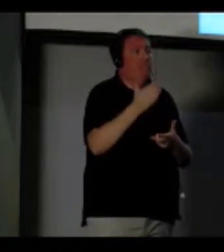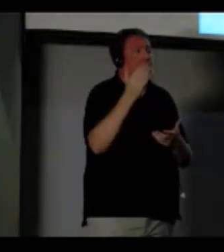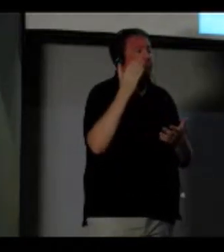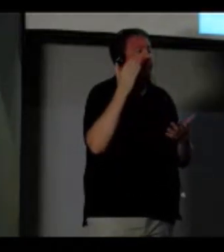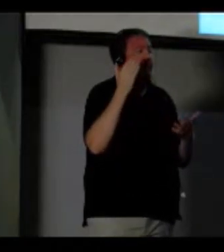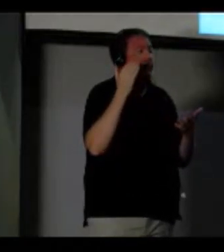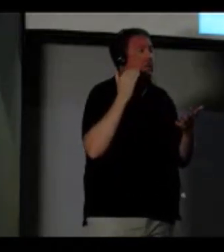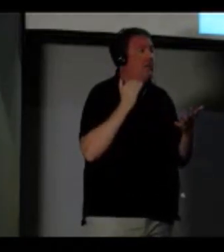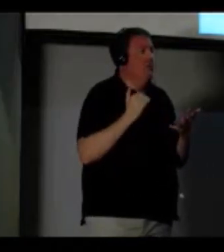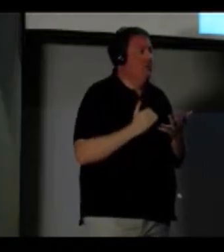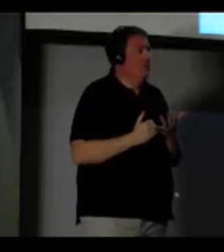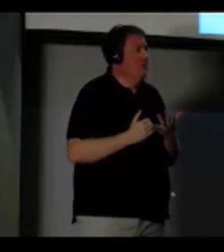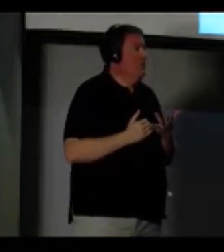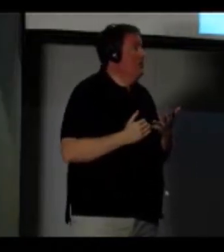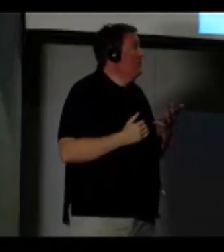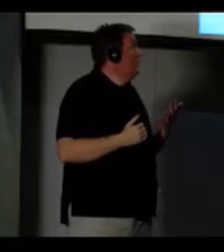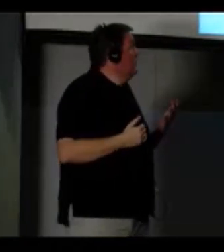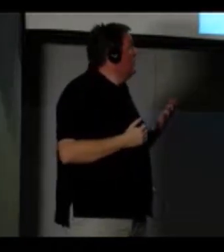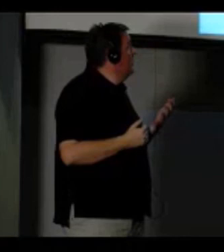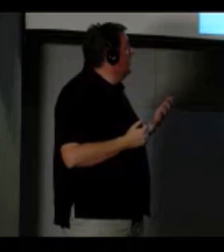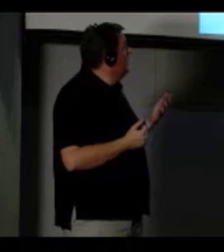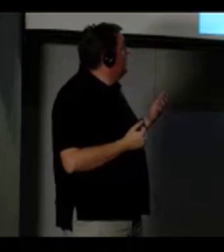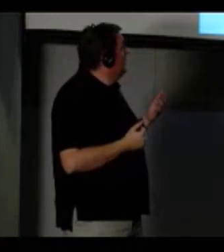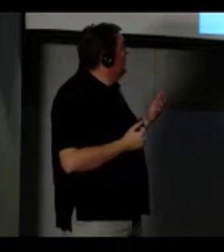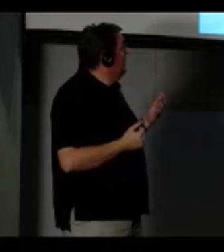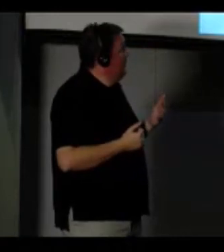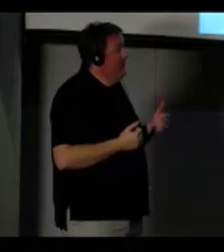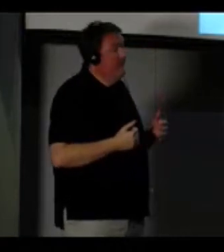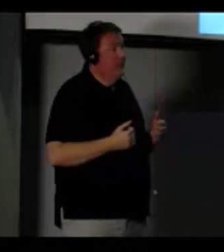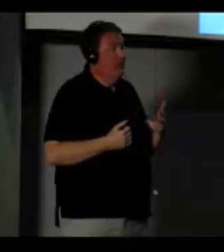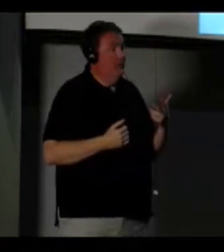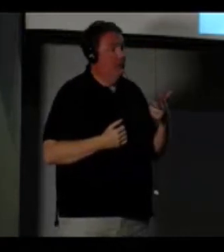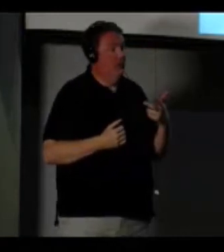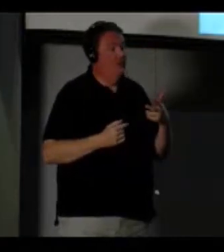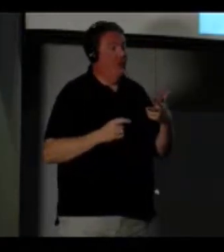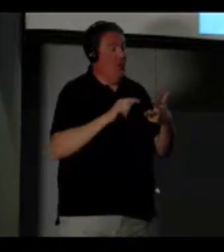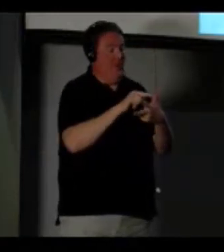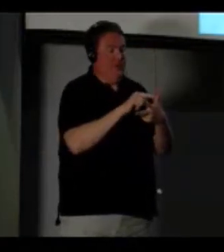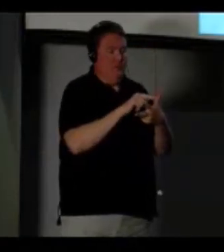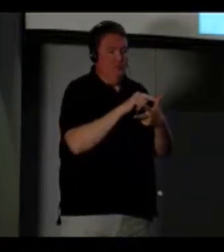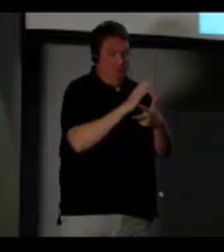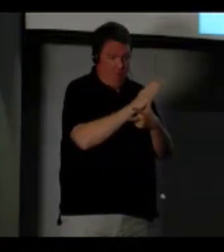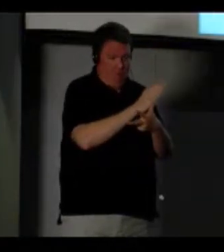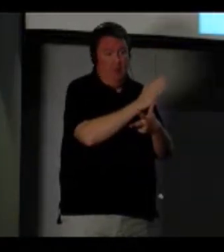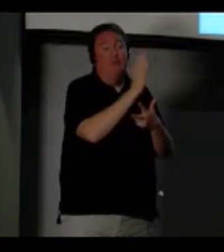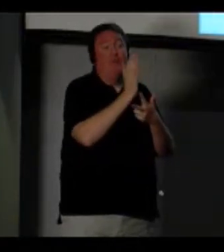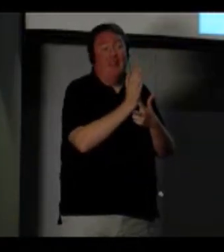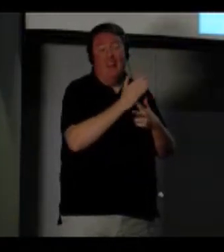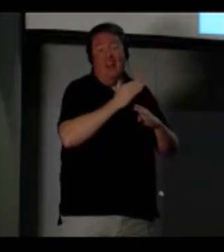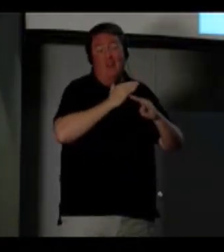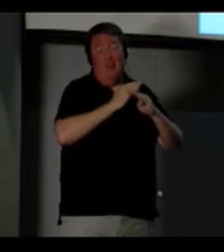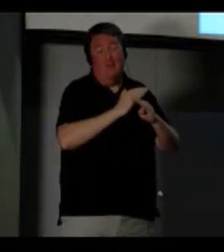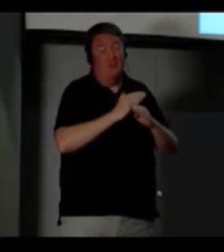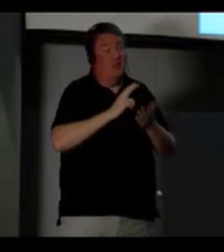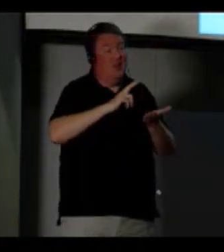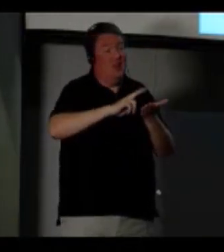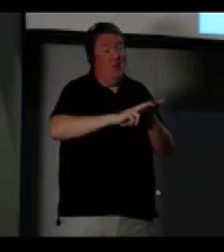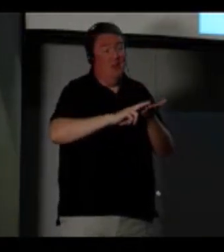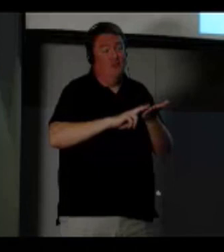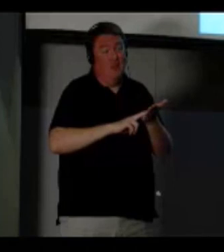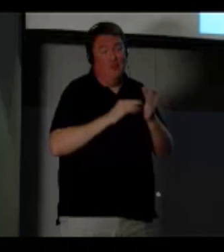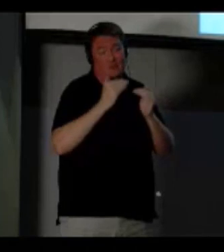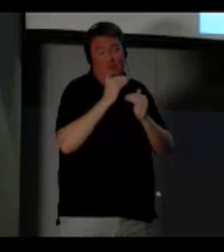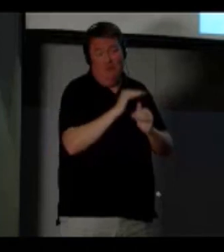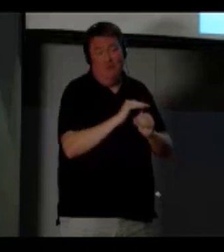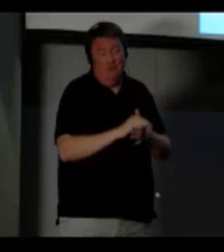So the next obstacle is and can be contract restrictions. And these are just a number of places